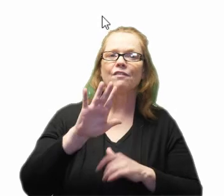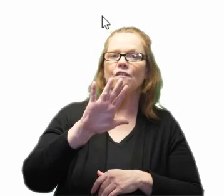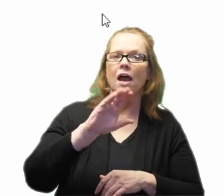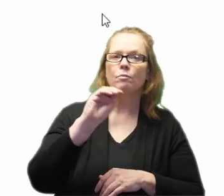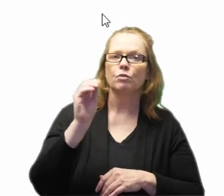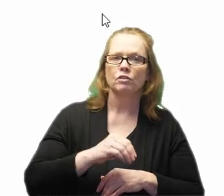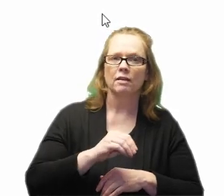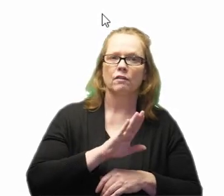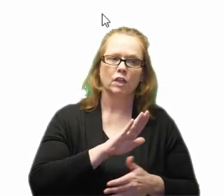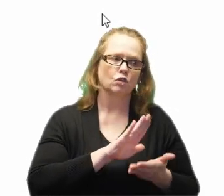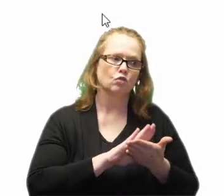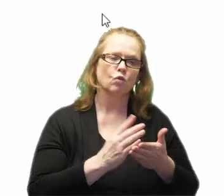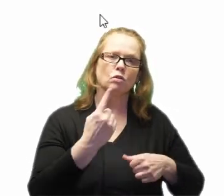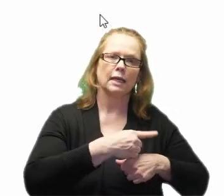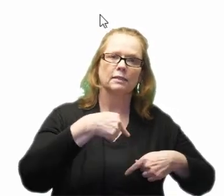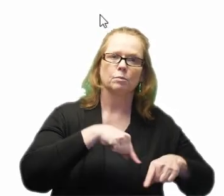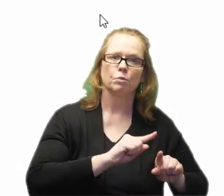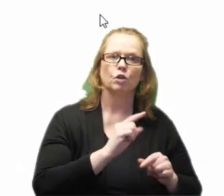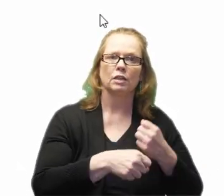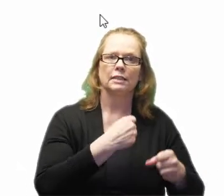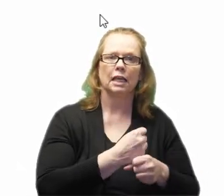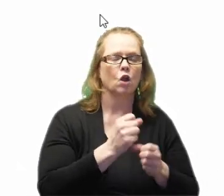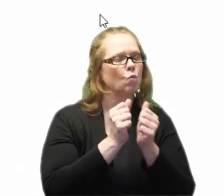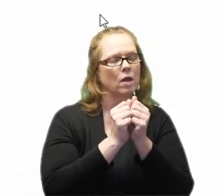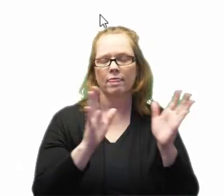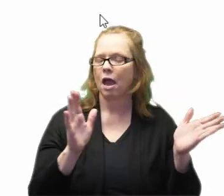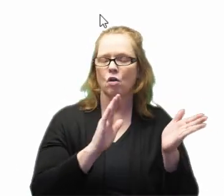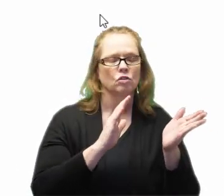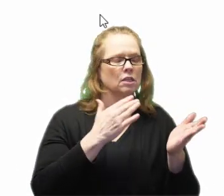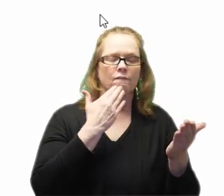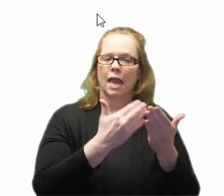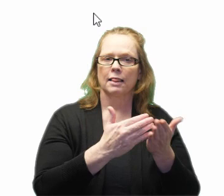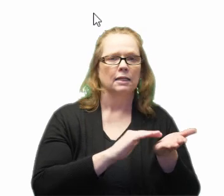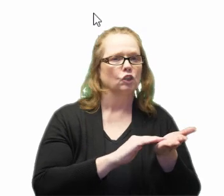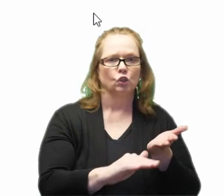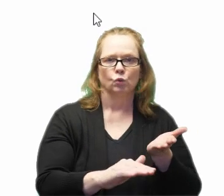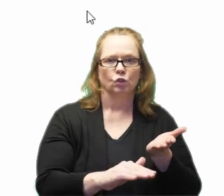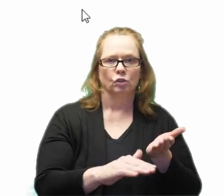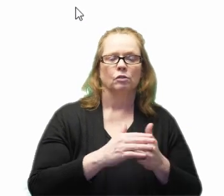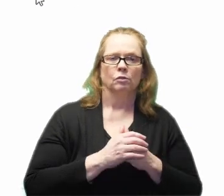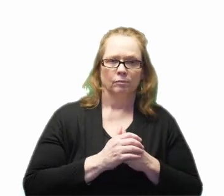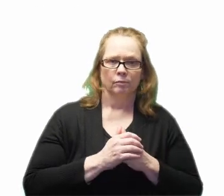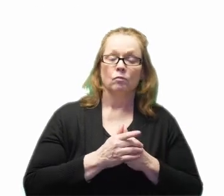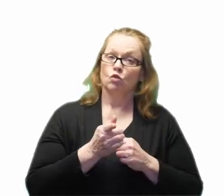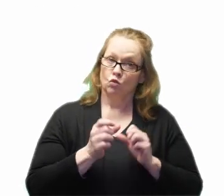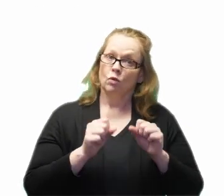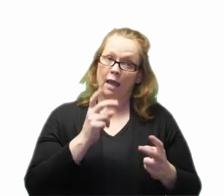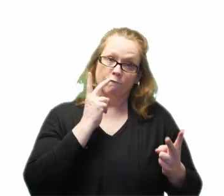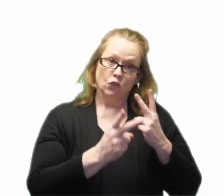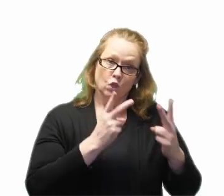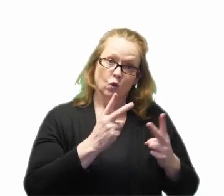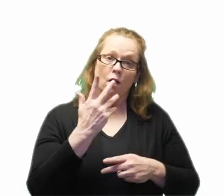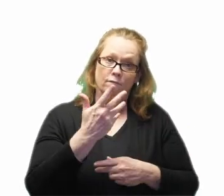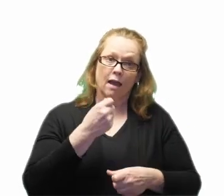school days per year without a valid excuse. You can view